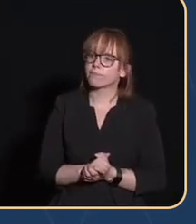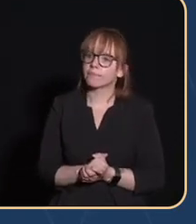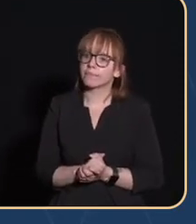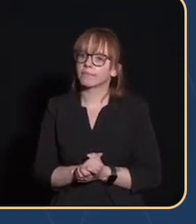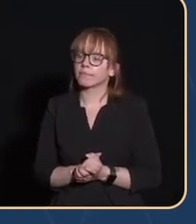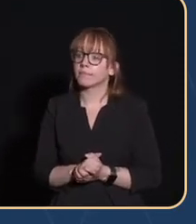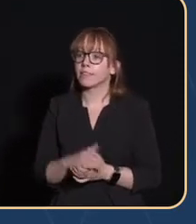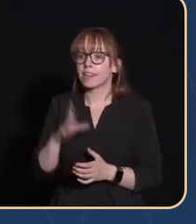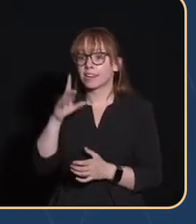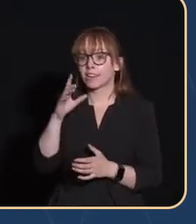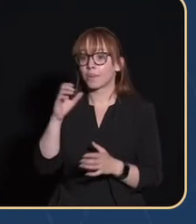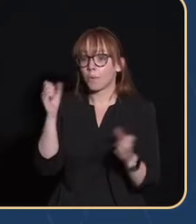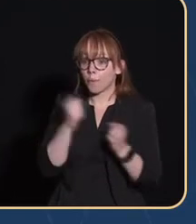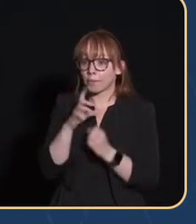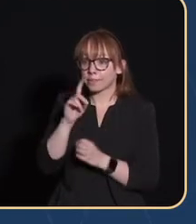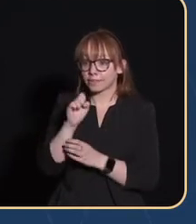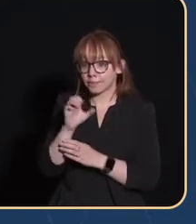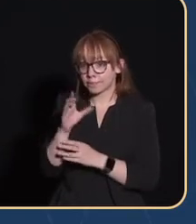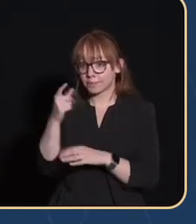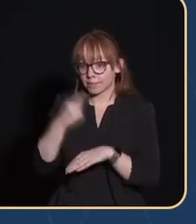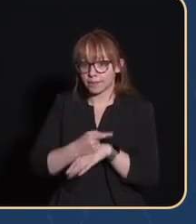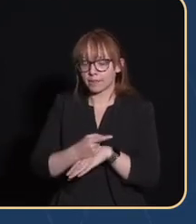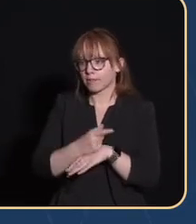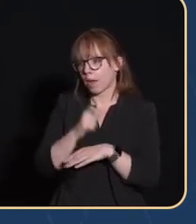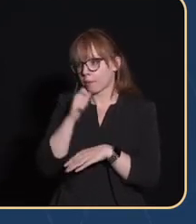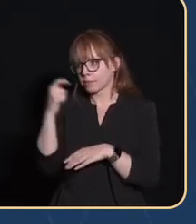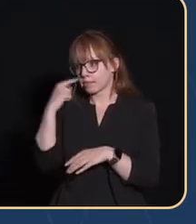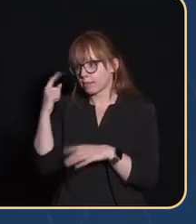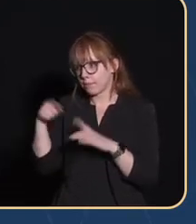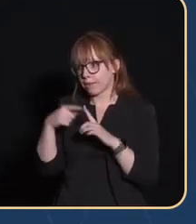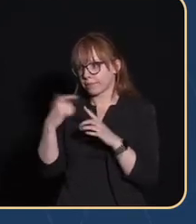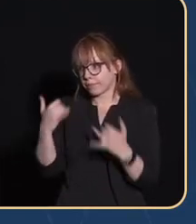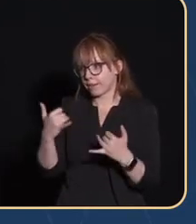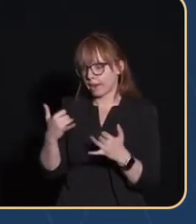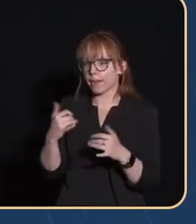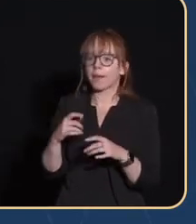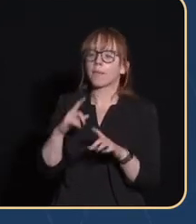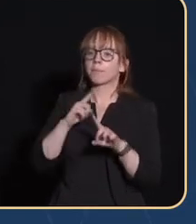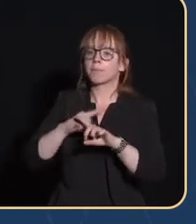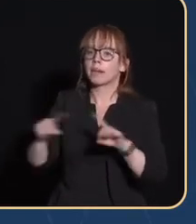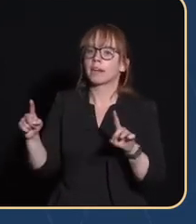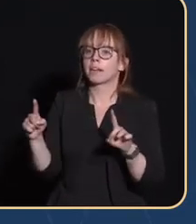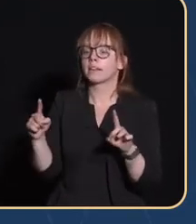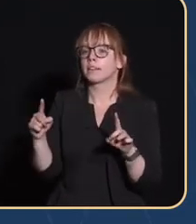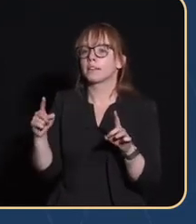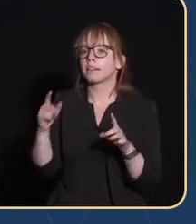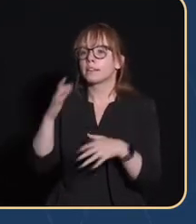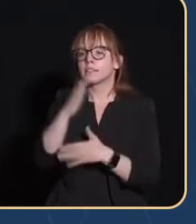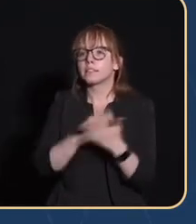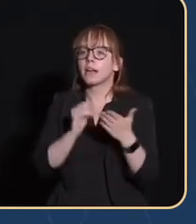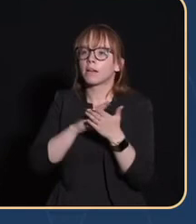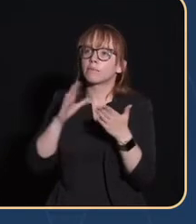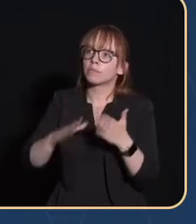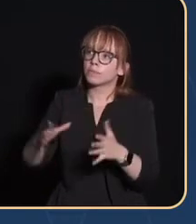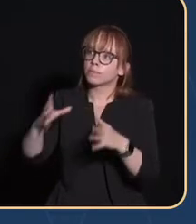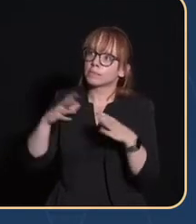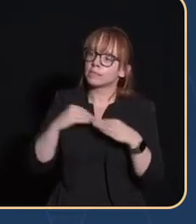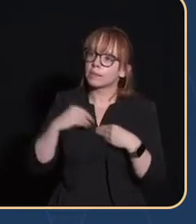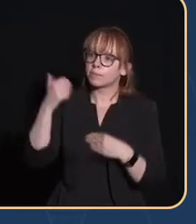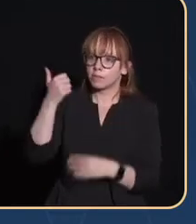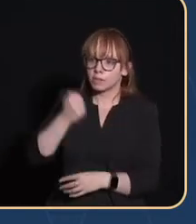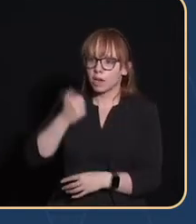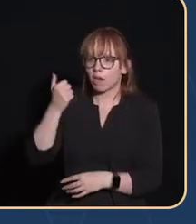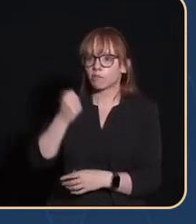December day, when none of us are thinking about tonight, there'll be some student that receives a grant or a piece of